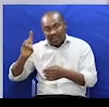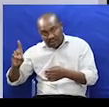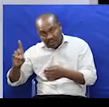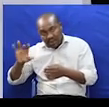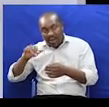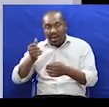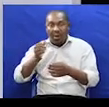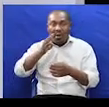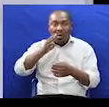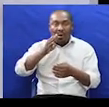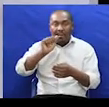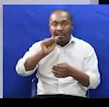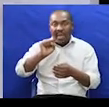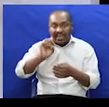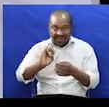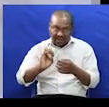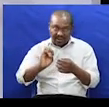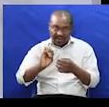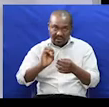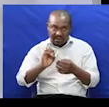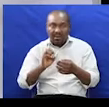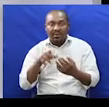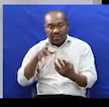Choice of indicators.